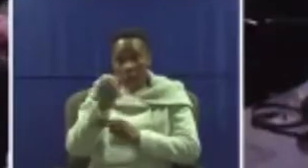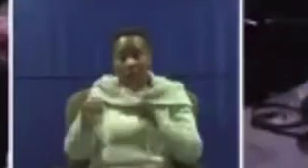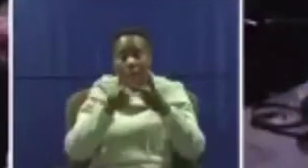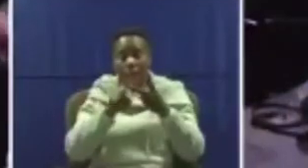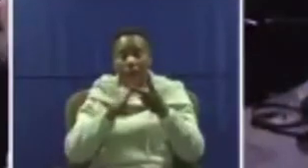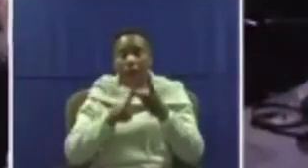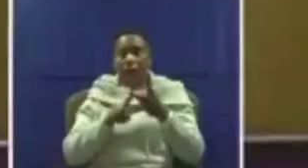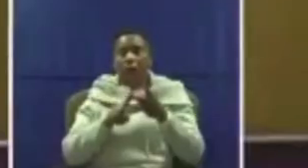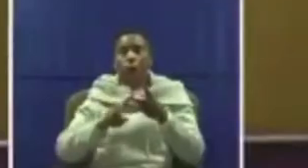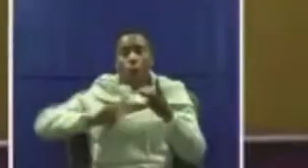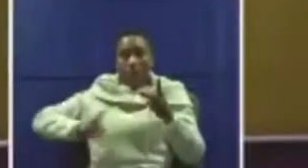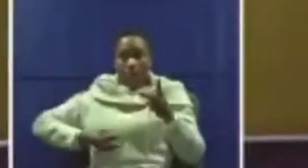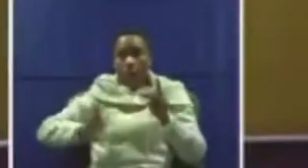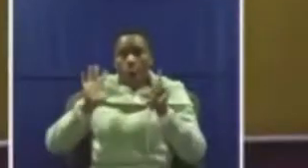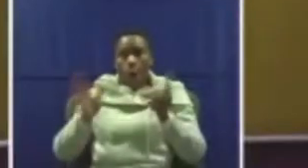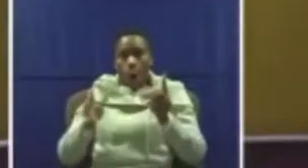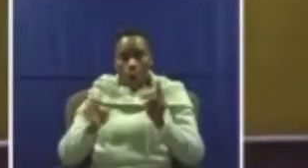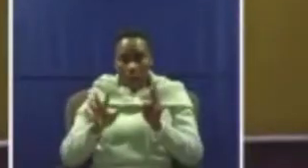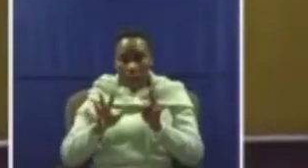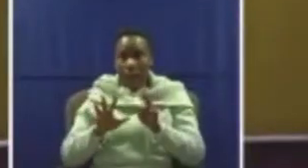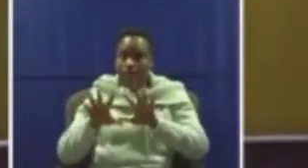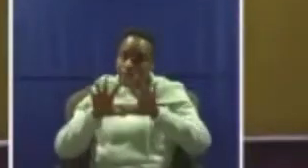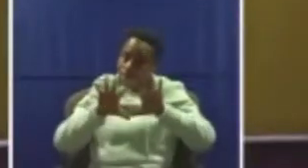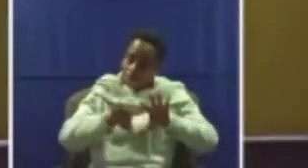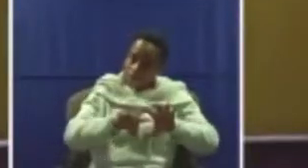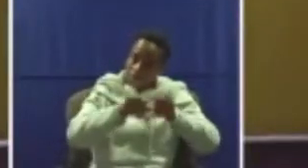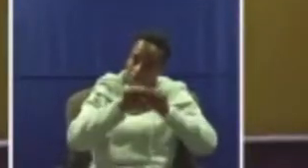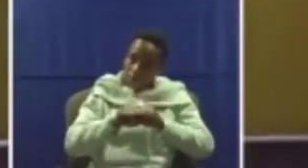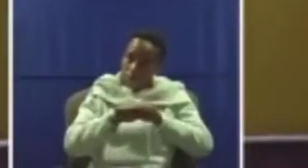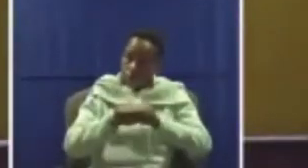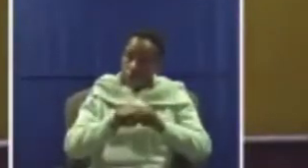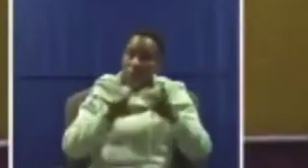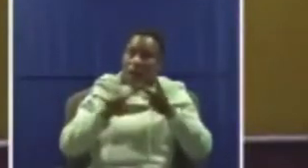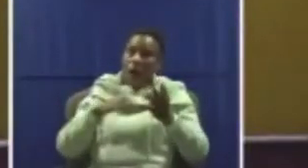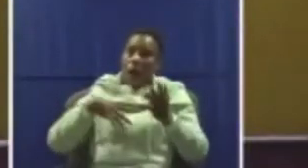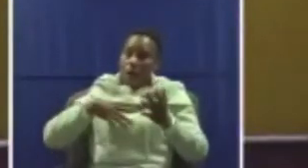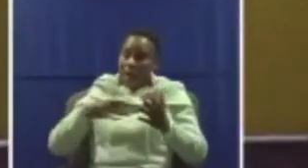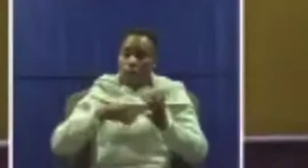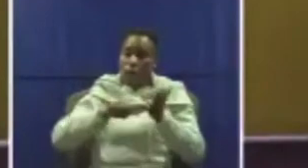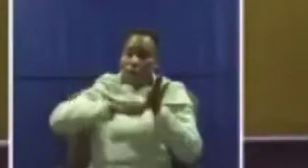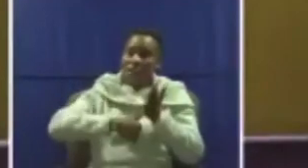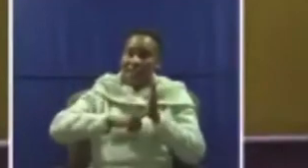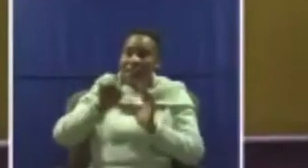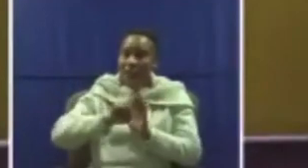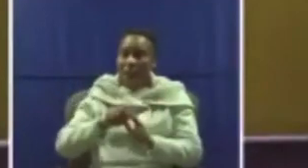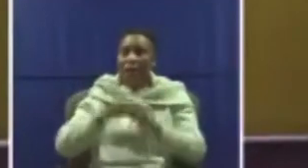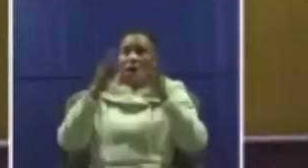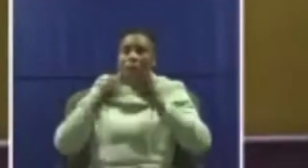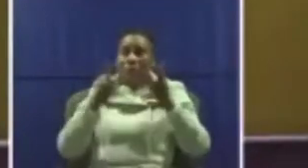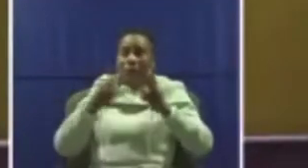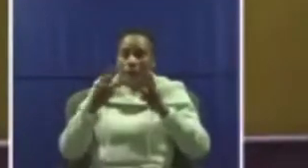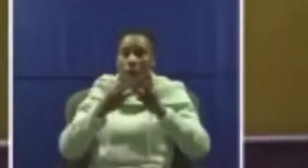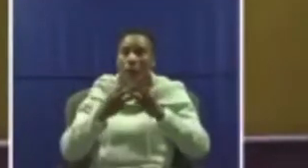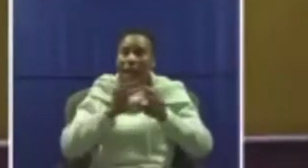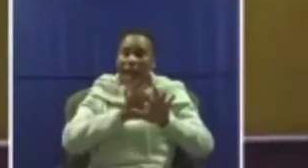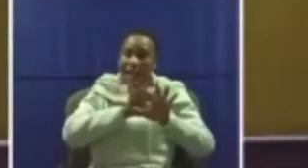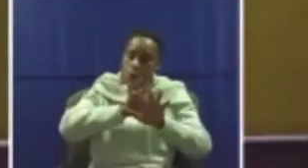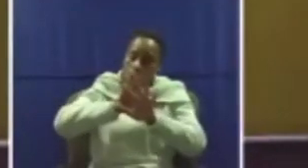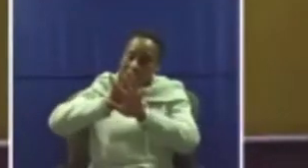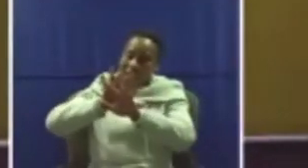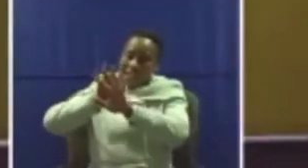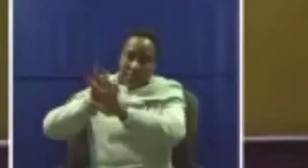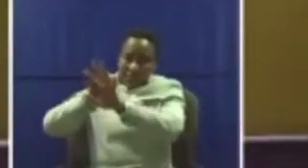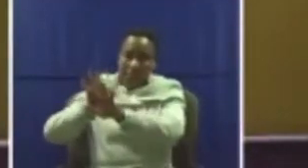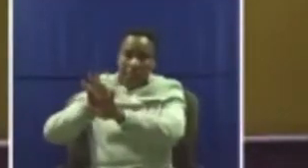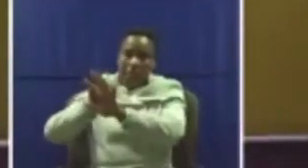rising. Women should approach Honorable Ntlangwini. And I want to emphasize that people must just be escorted out.